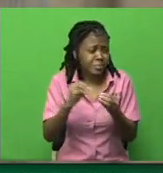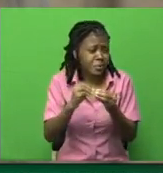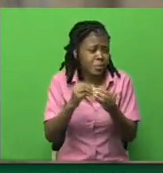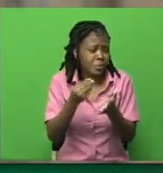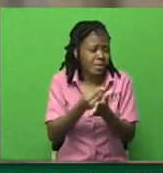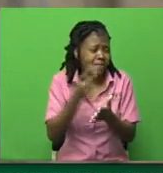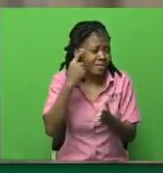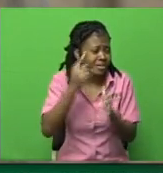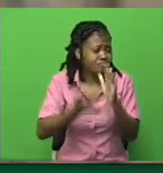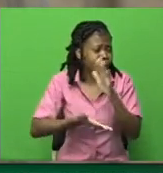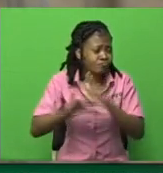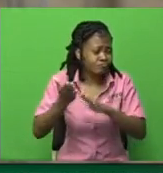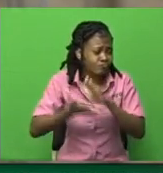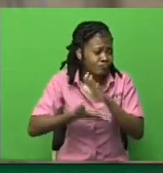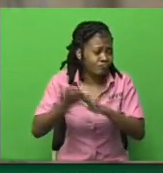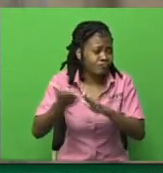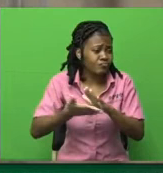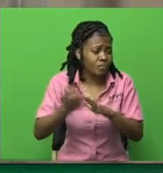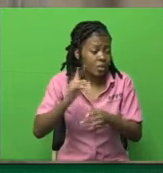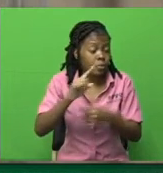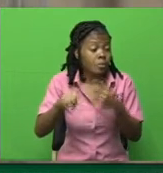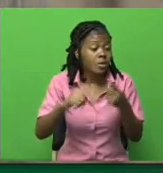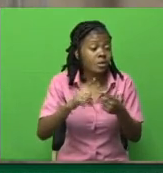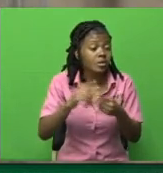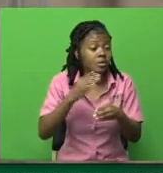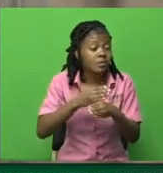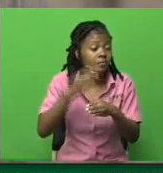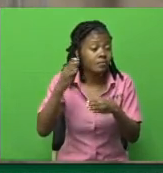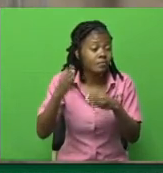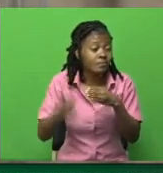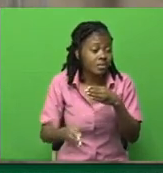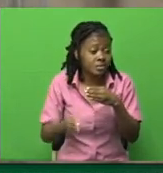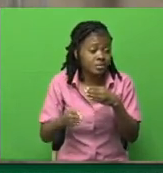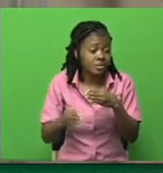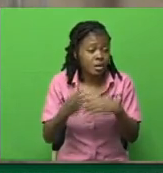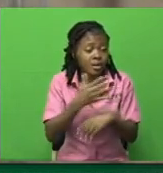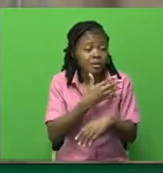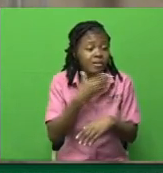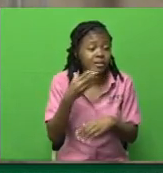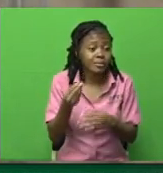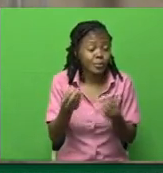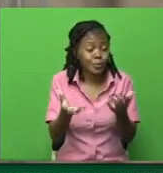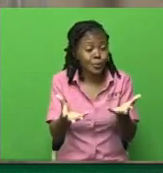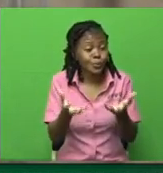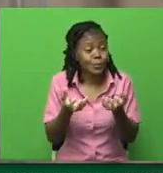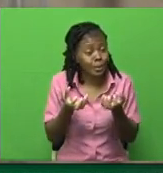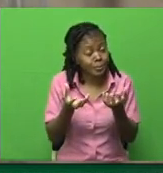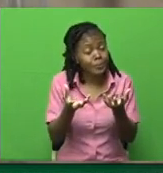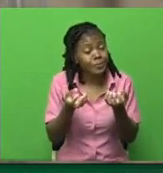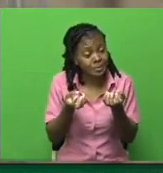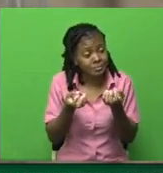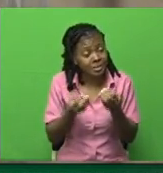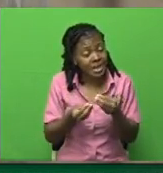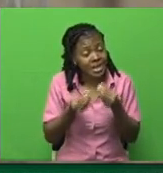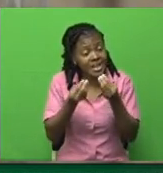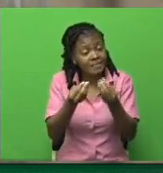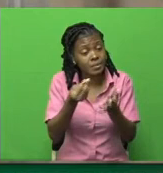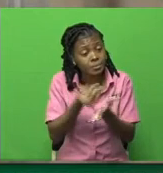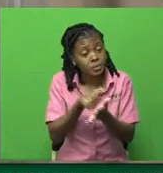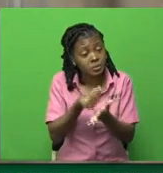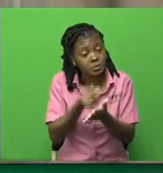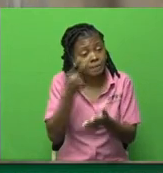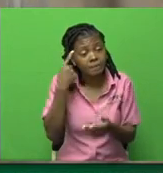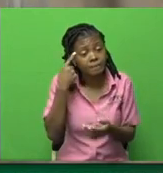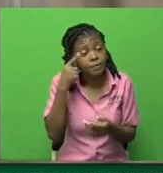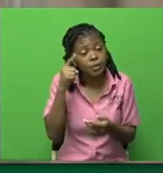Levels by the end of the regulatory control period and to provide funding for portion of the annual depreciation expenses to